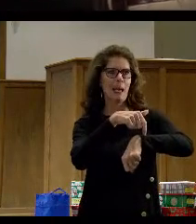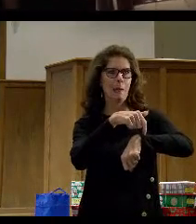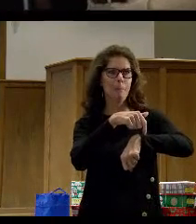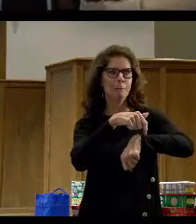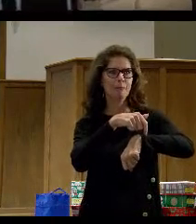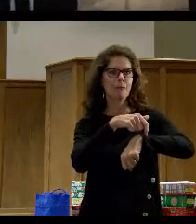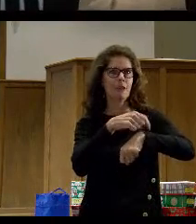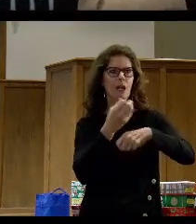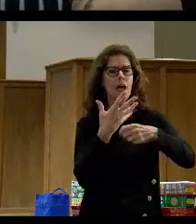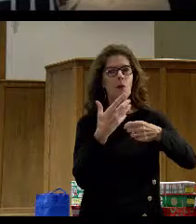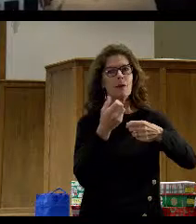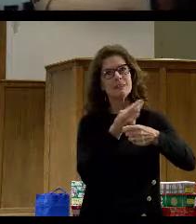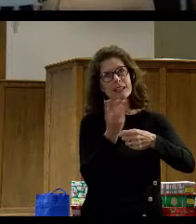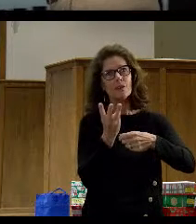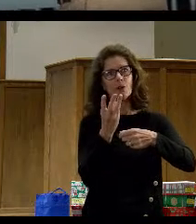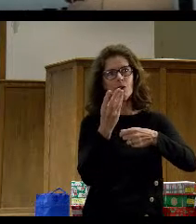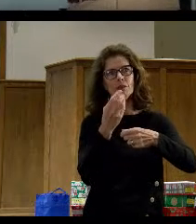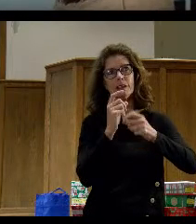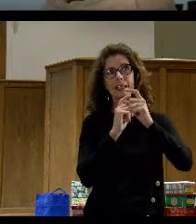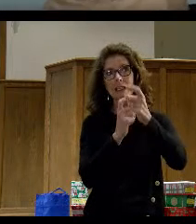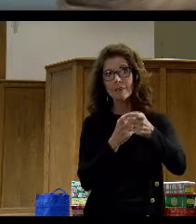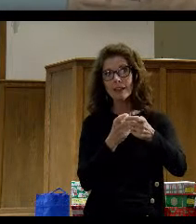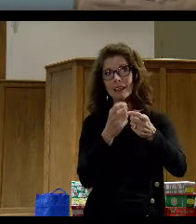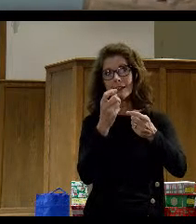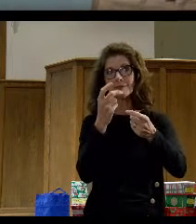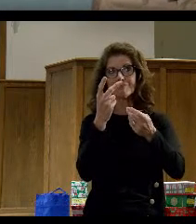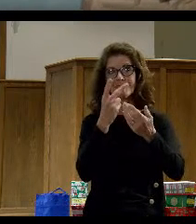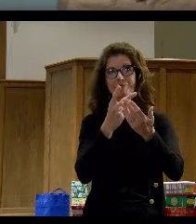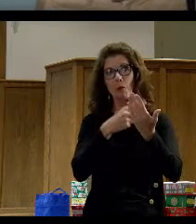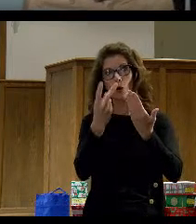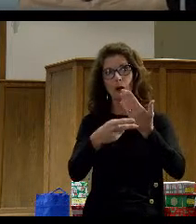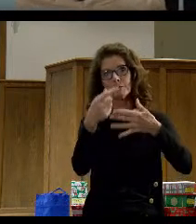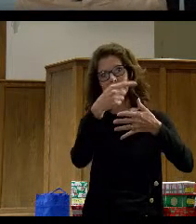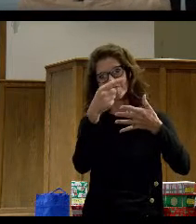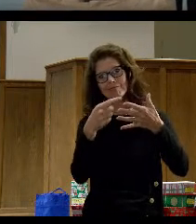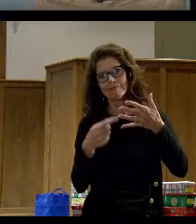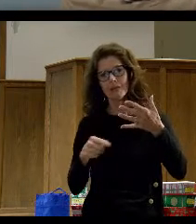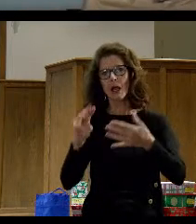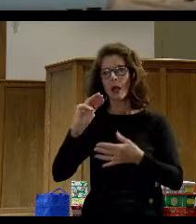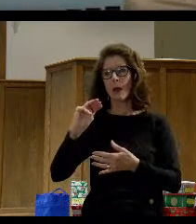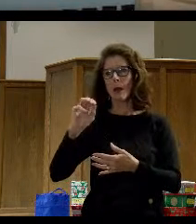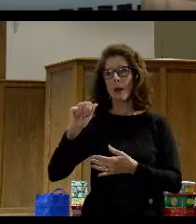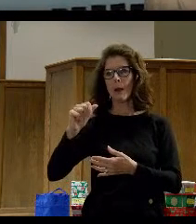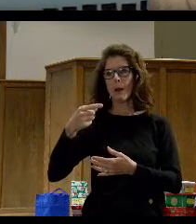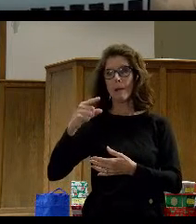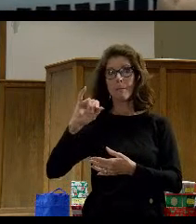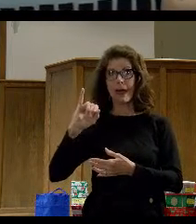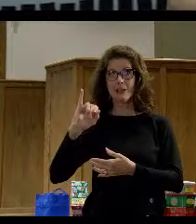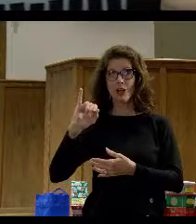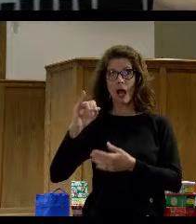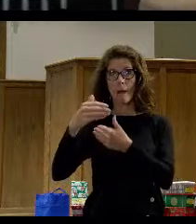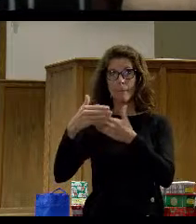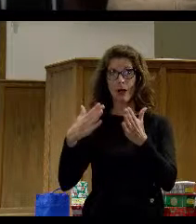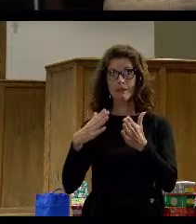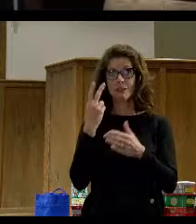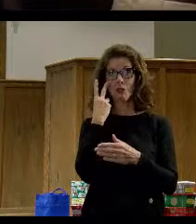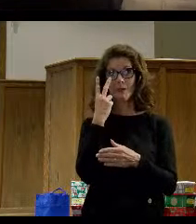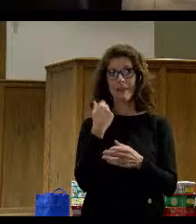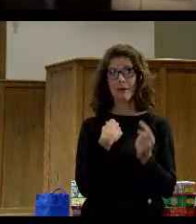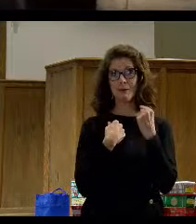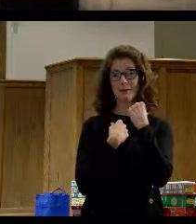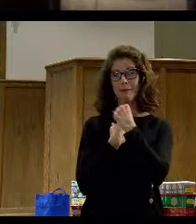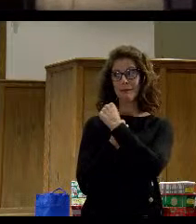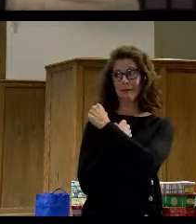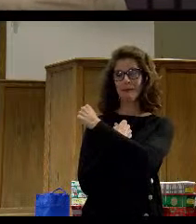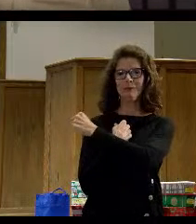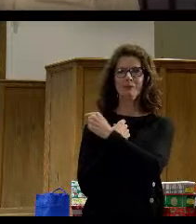and how you can jump in and help specifically with those. Obviously, you see Magi boxes on the stage right now. We appreciate you bringing those up.